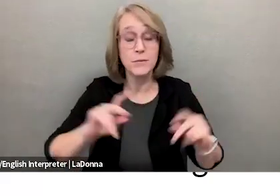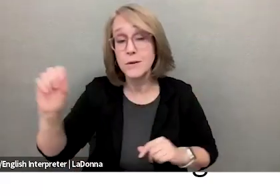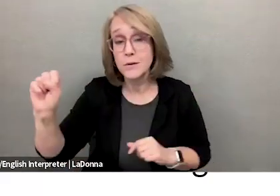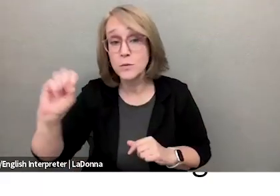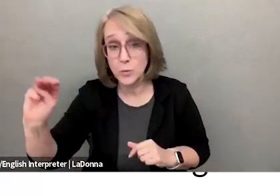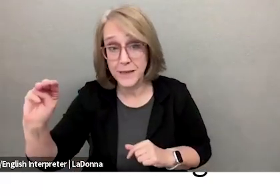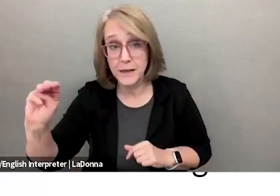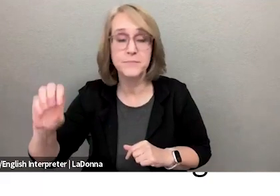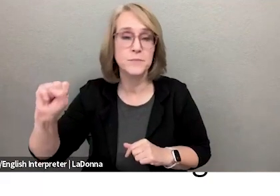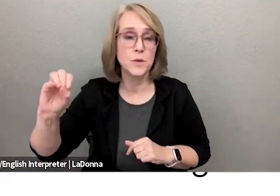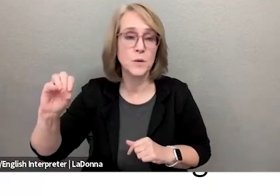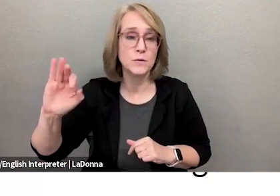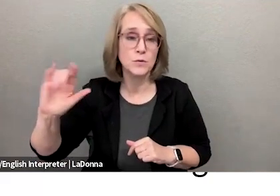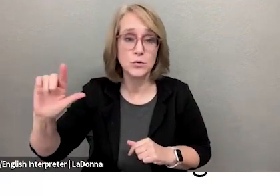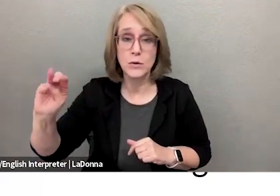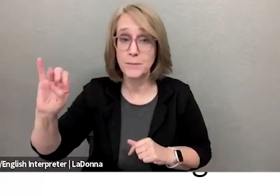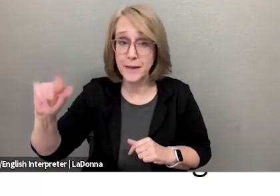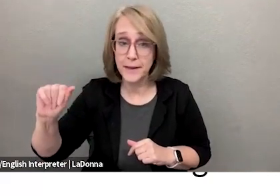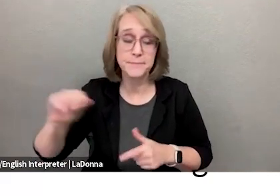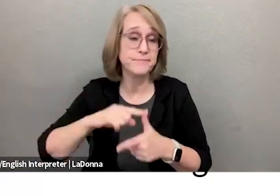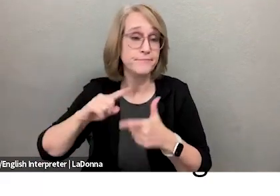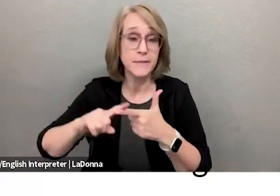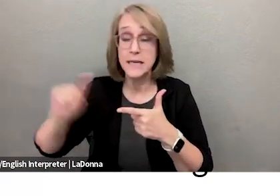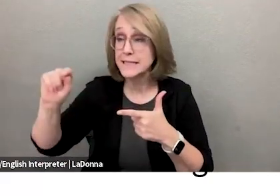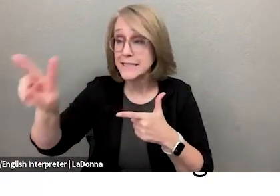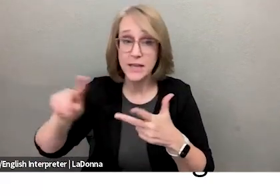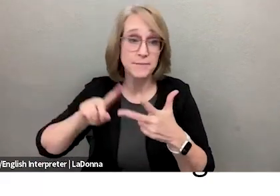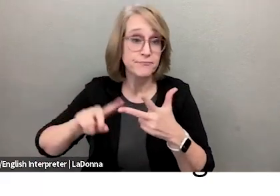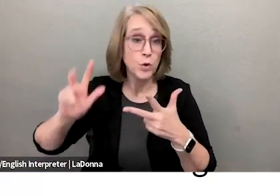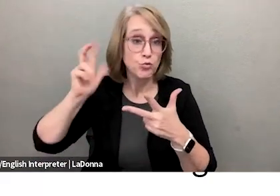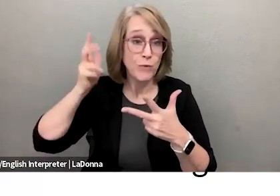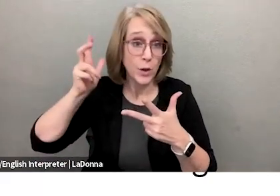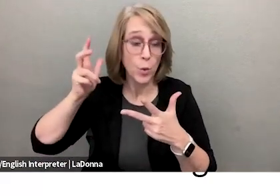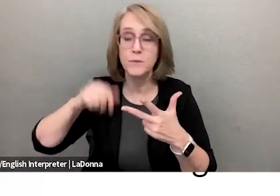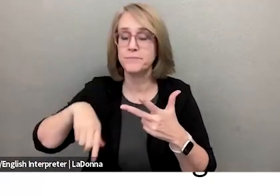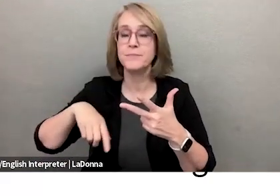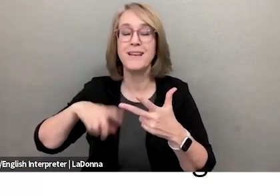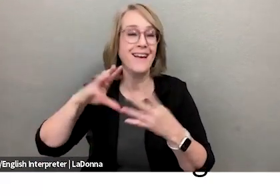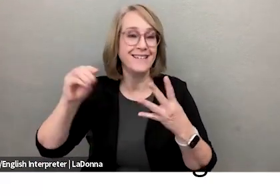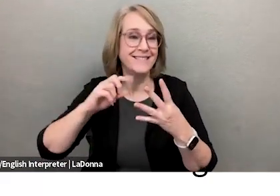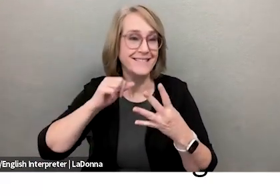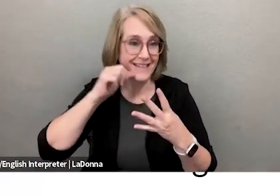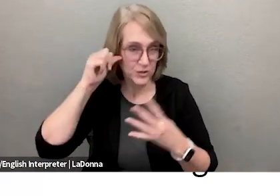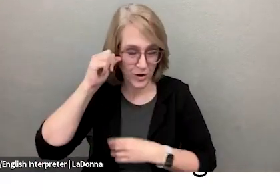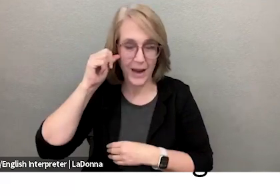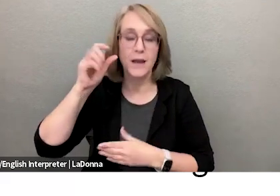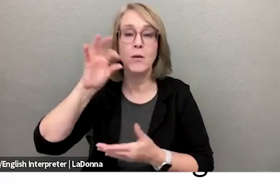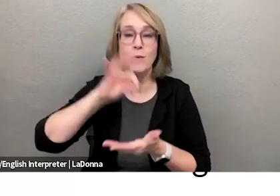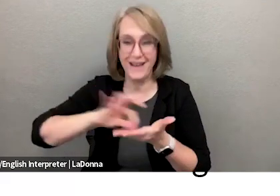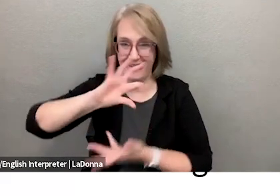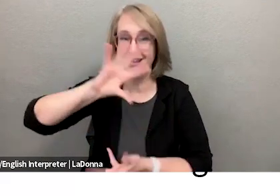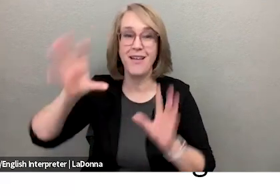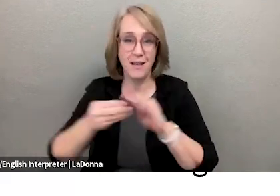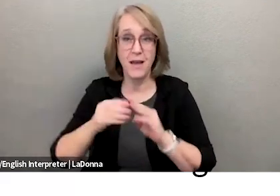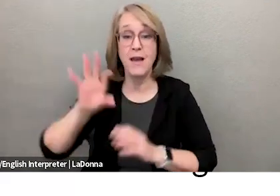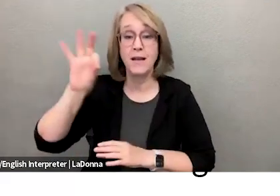ads, TV, radio. And as of yesterday, we have 9,980